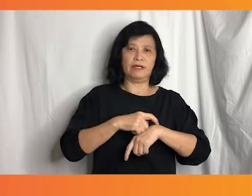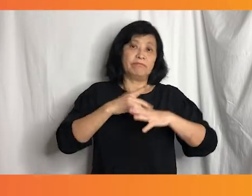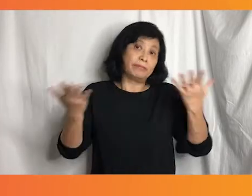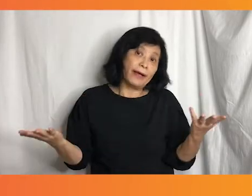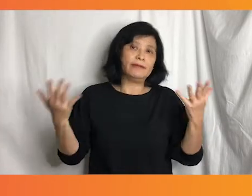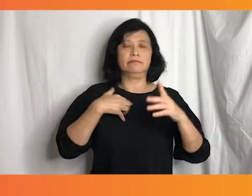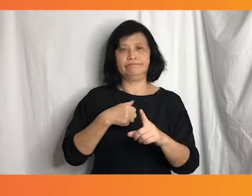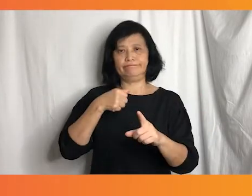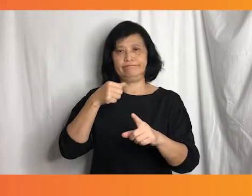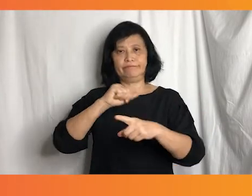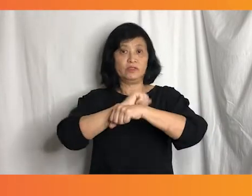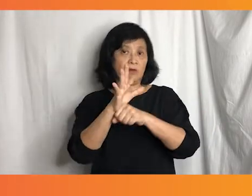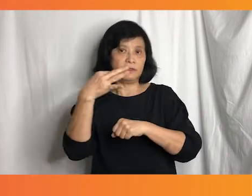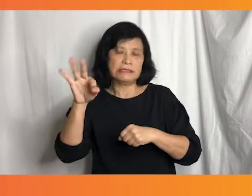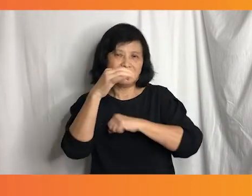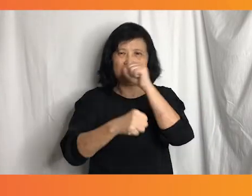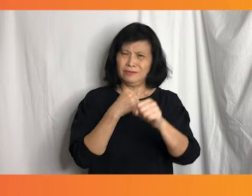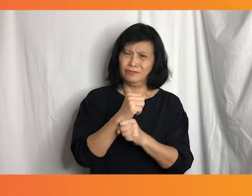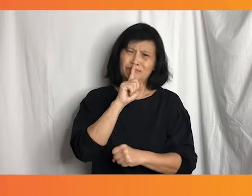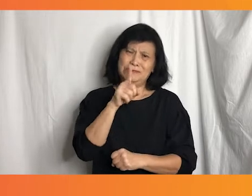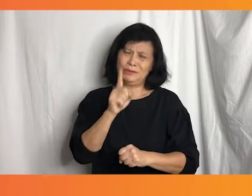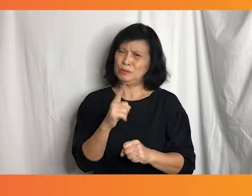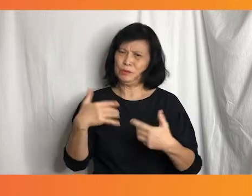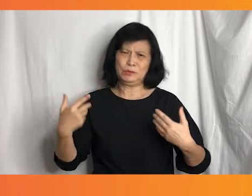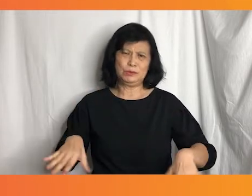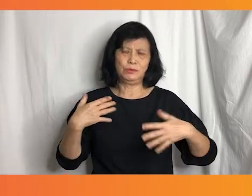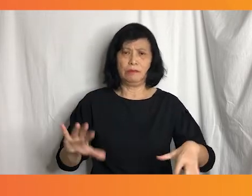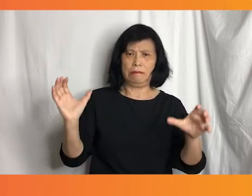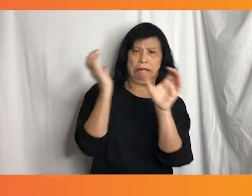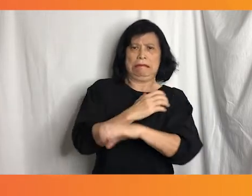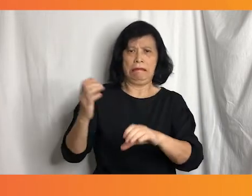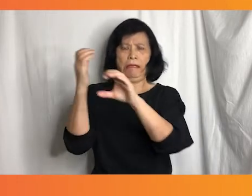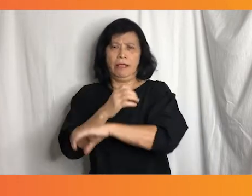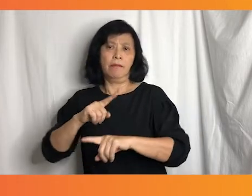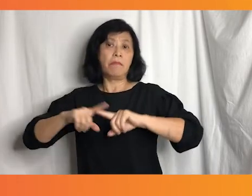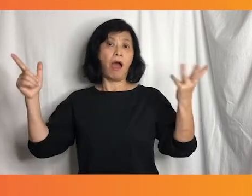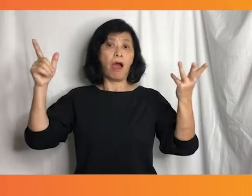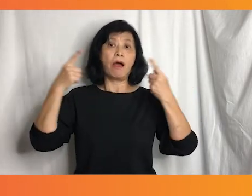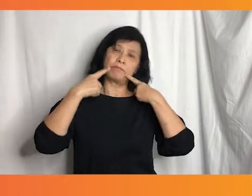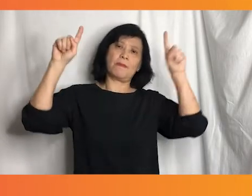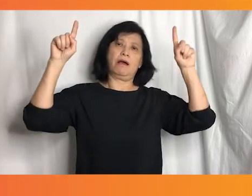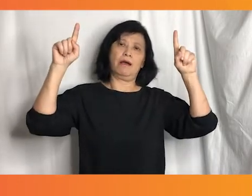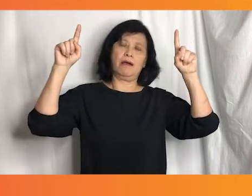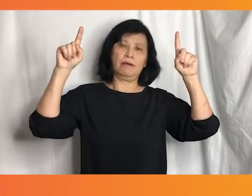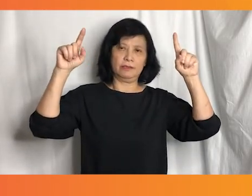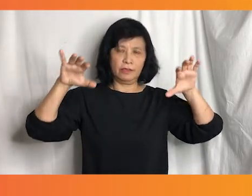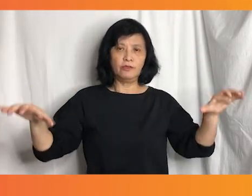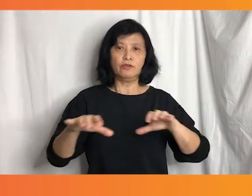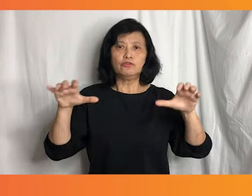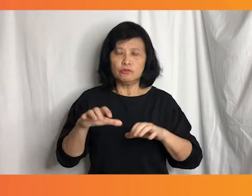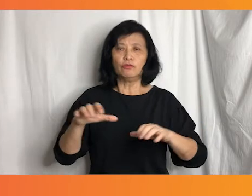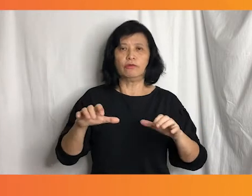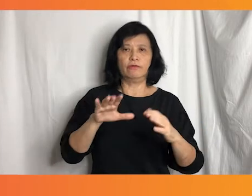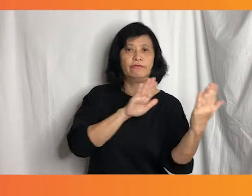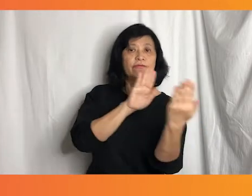being a COVID-19 year itself, it was quite challenging, frankly, but we managed to be able to do